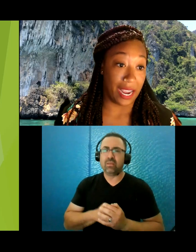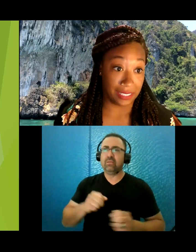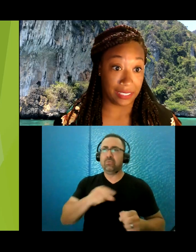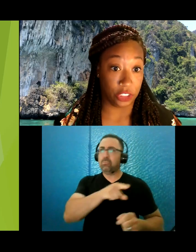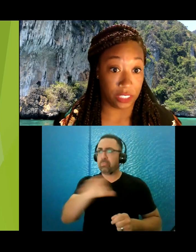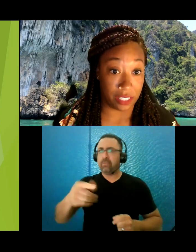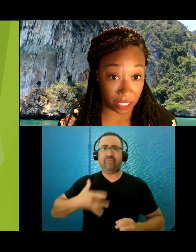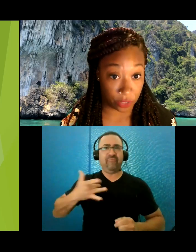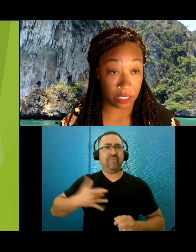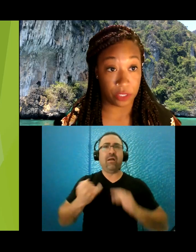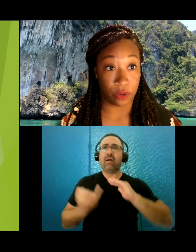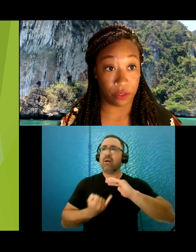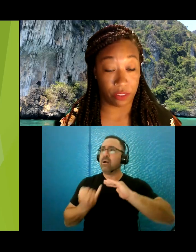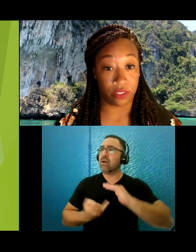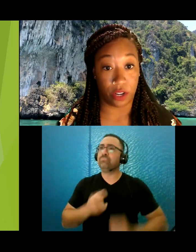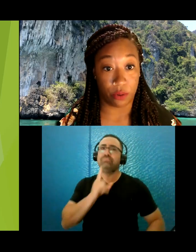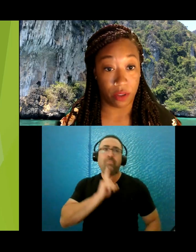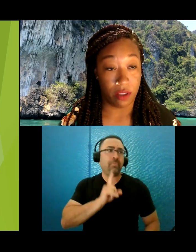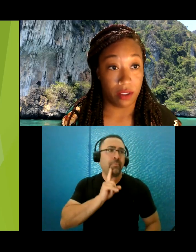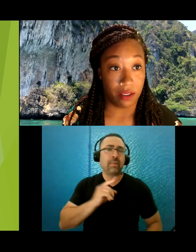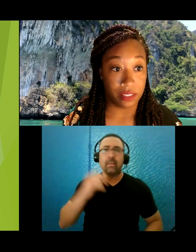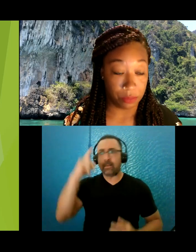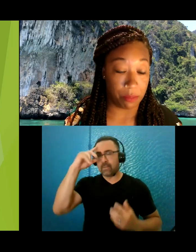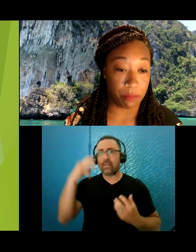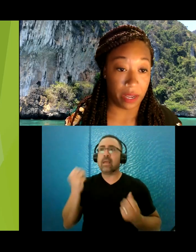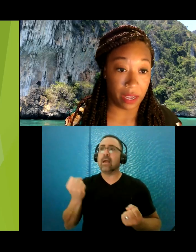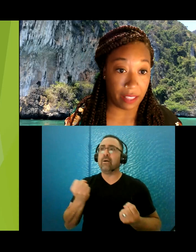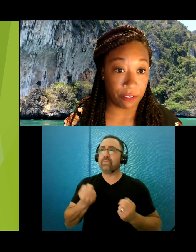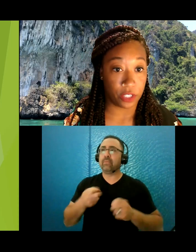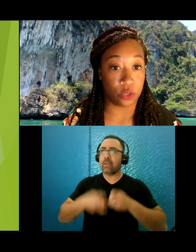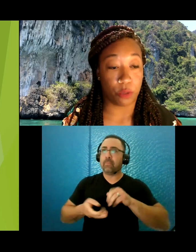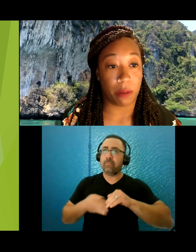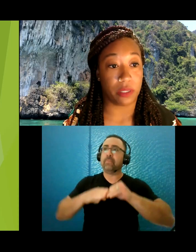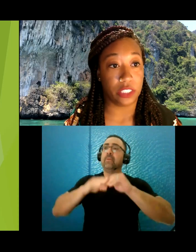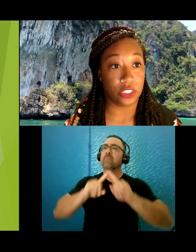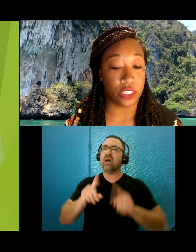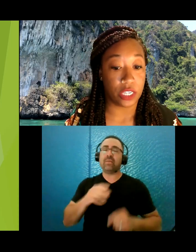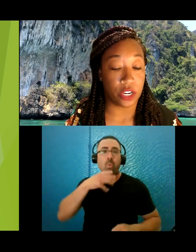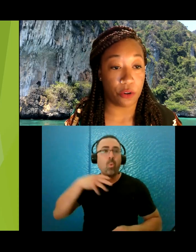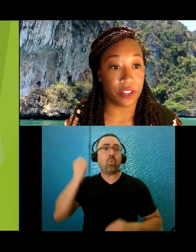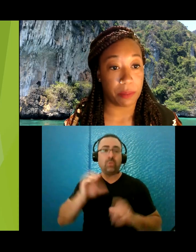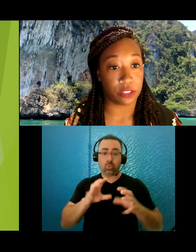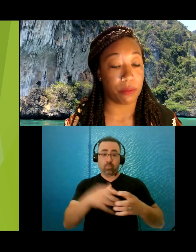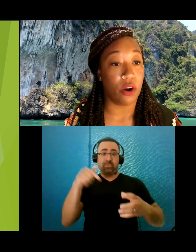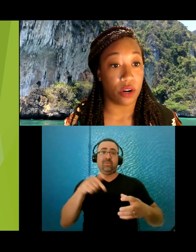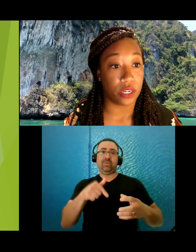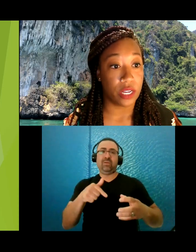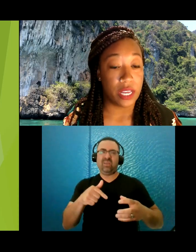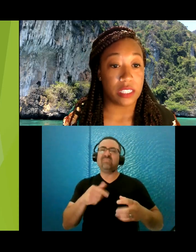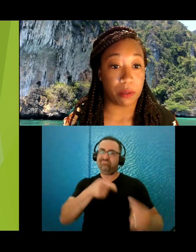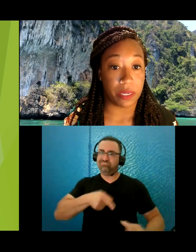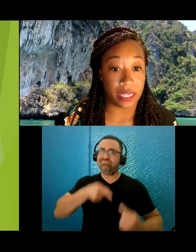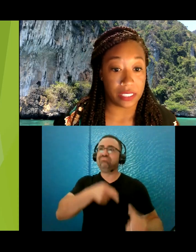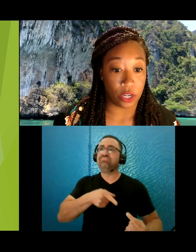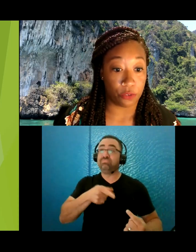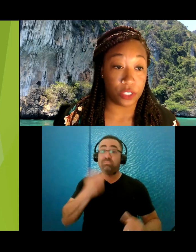the isolation and the increase in mental health, symptoms, but I think for this older population, for them it's a little bit harder